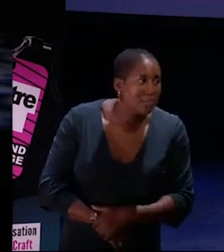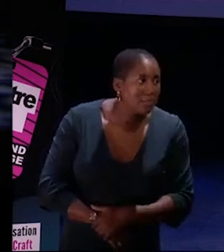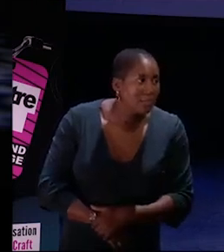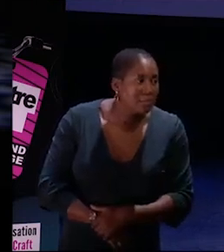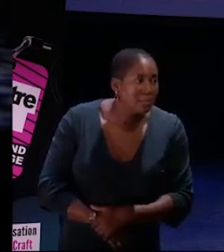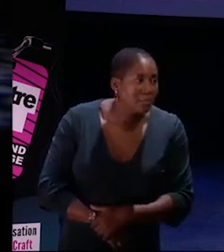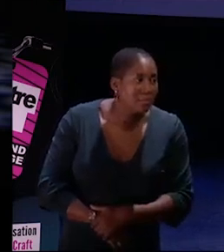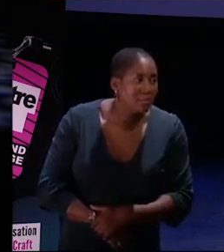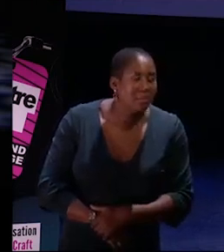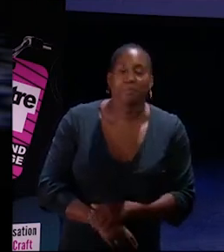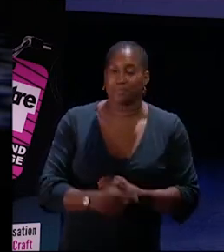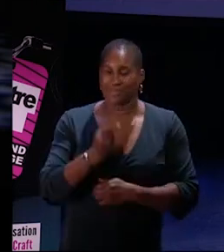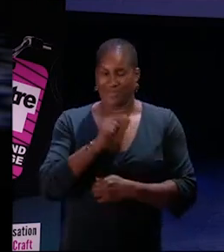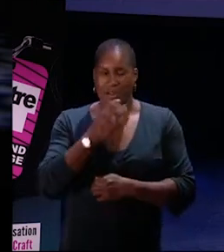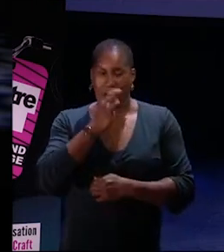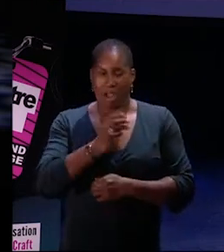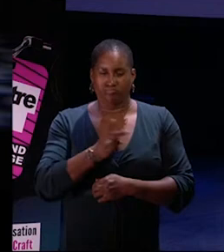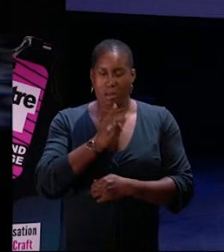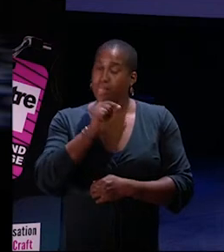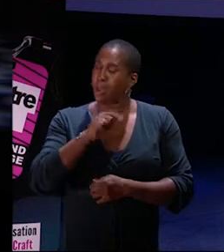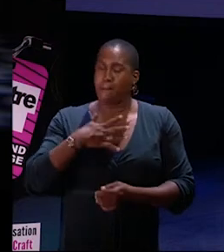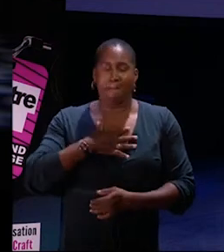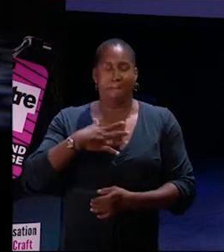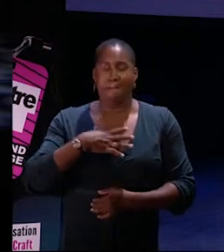It's an amazing idea.